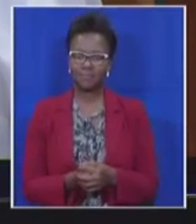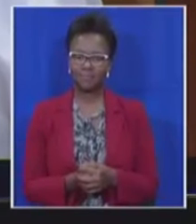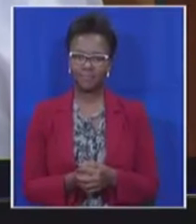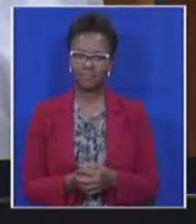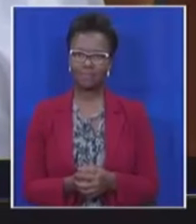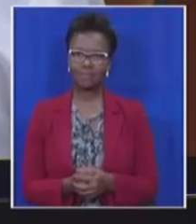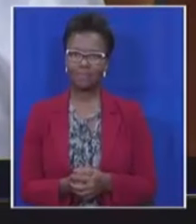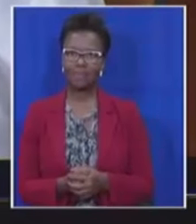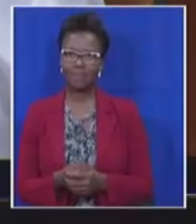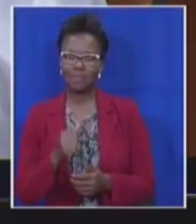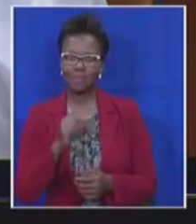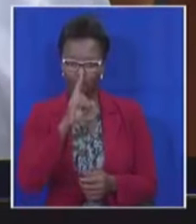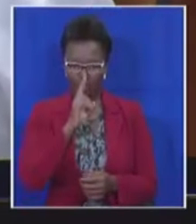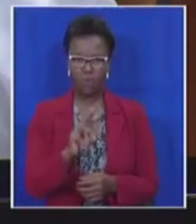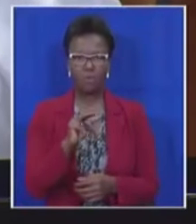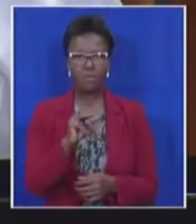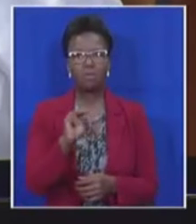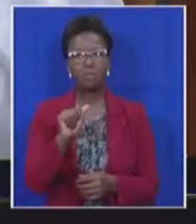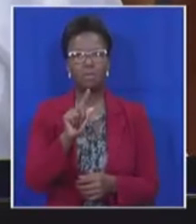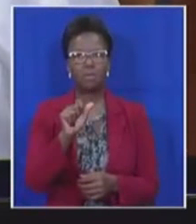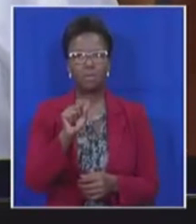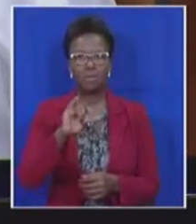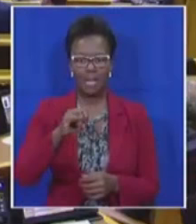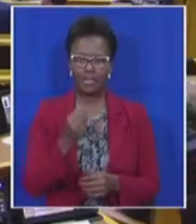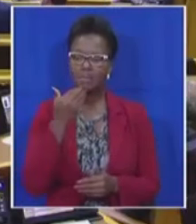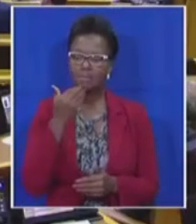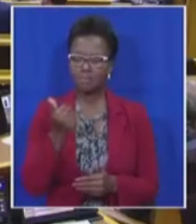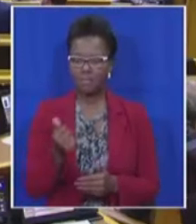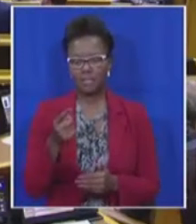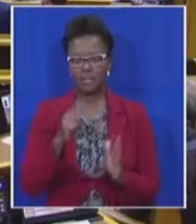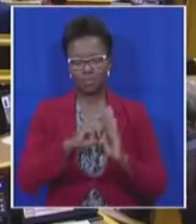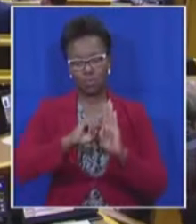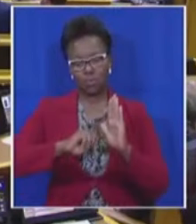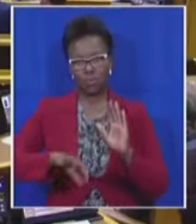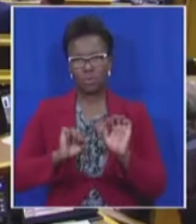Honourable Malachi, I request that you please proceed.